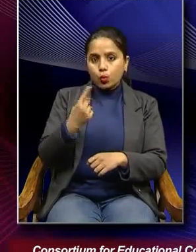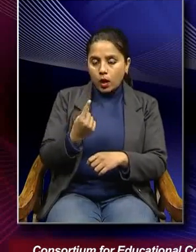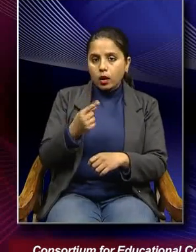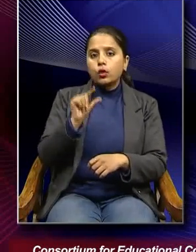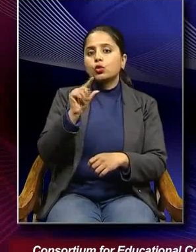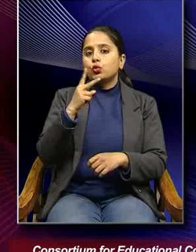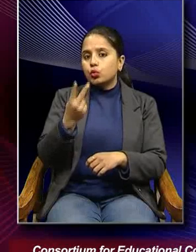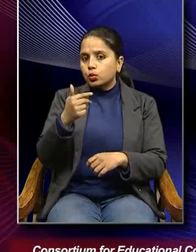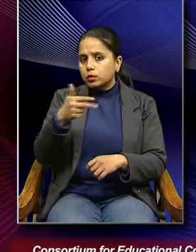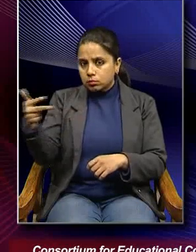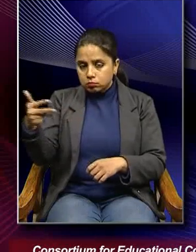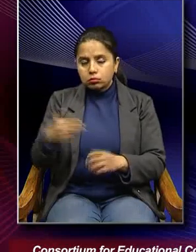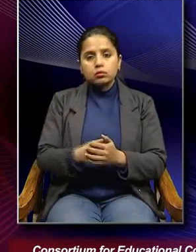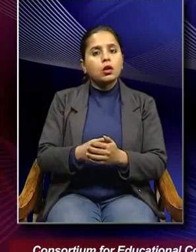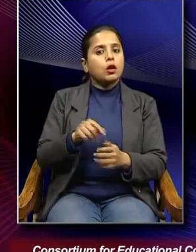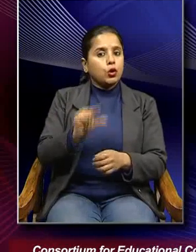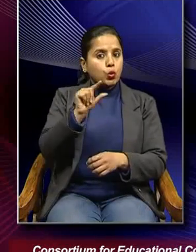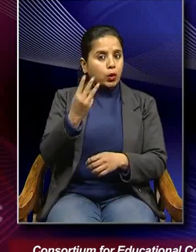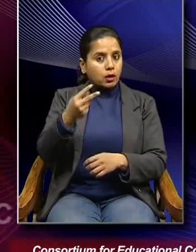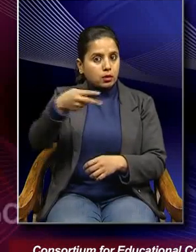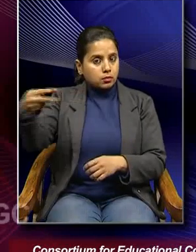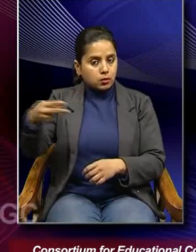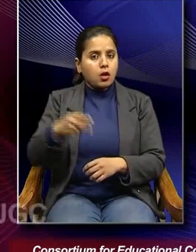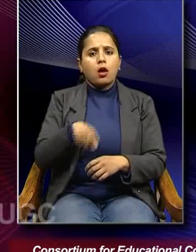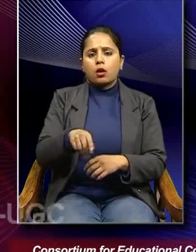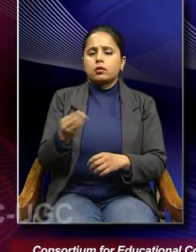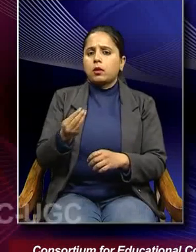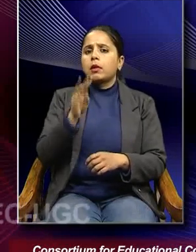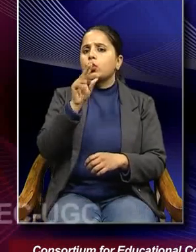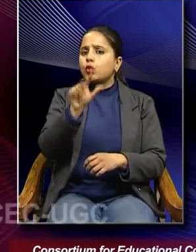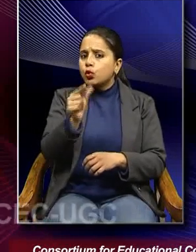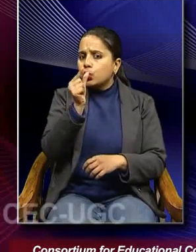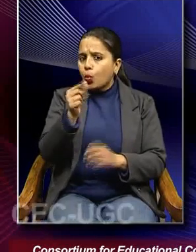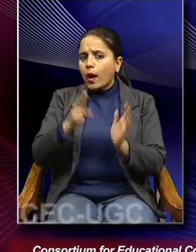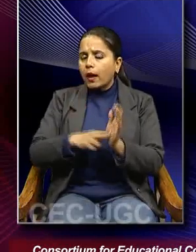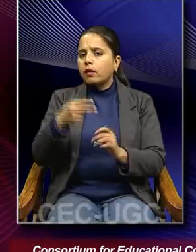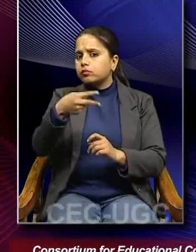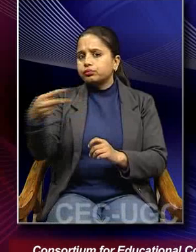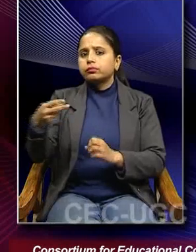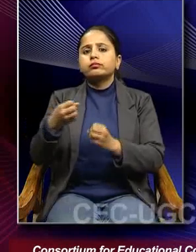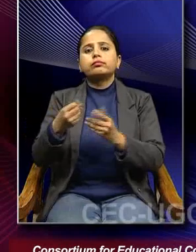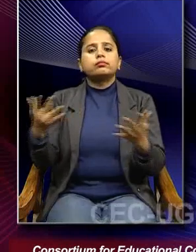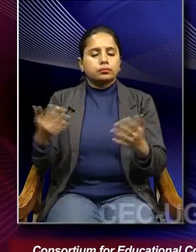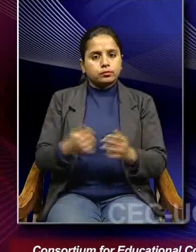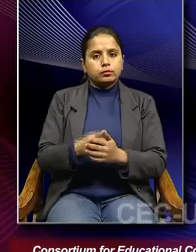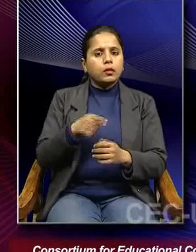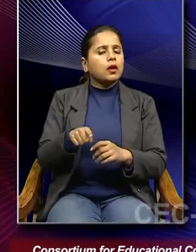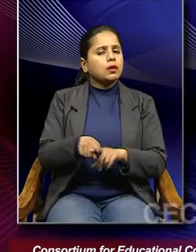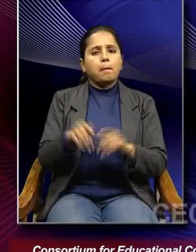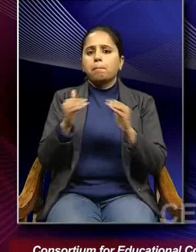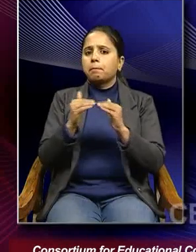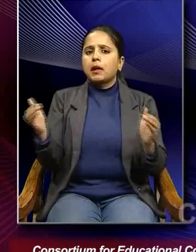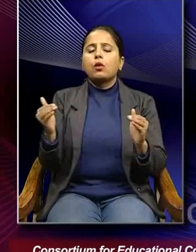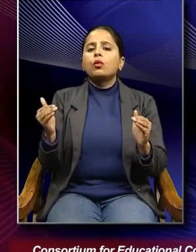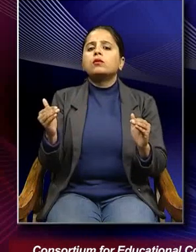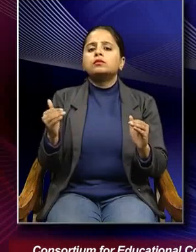dash, U2A double dash, U3A double dash and so on till UNA double dash. It is equivalent to